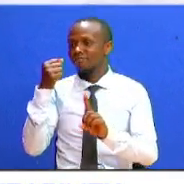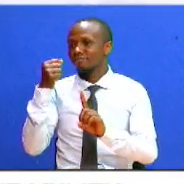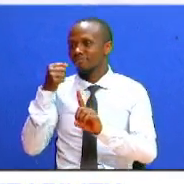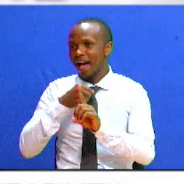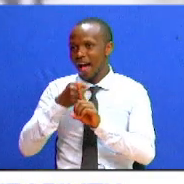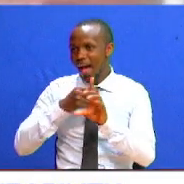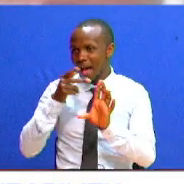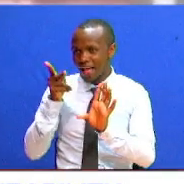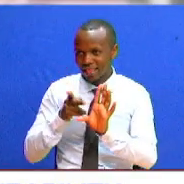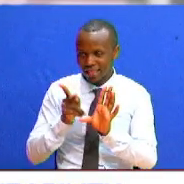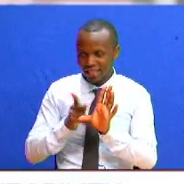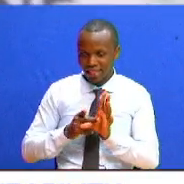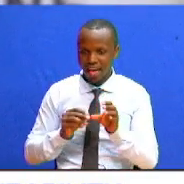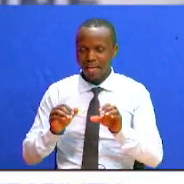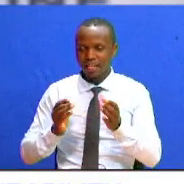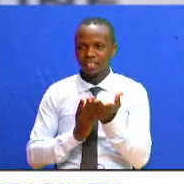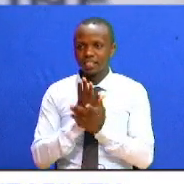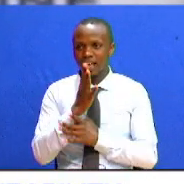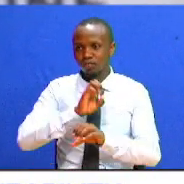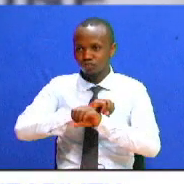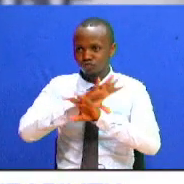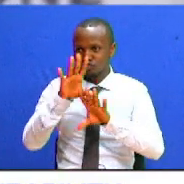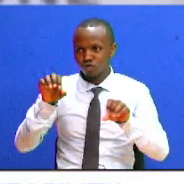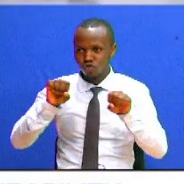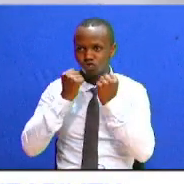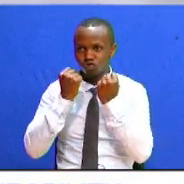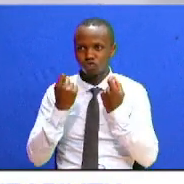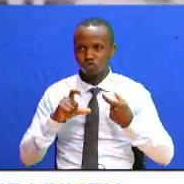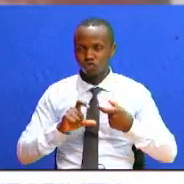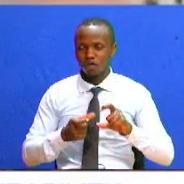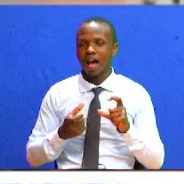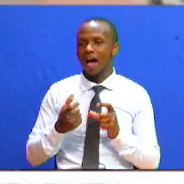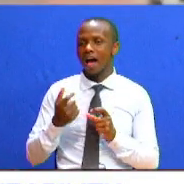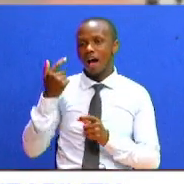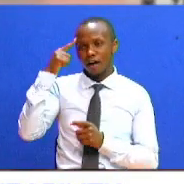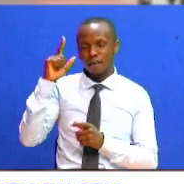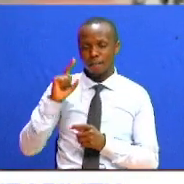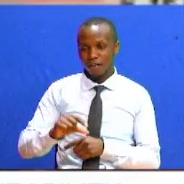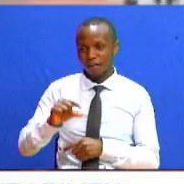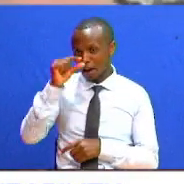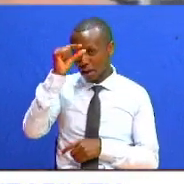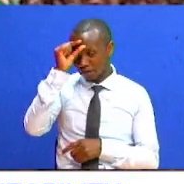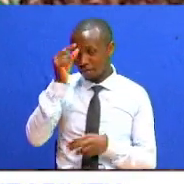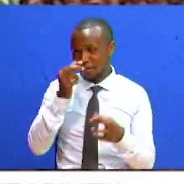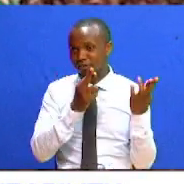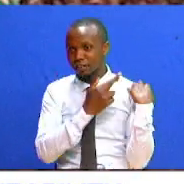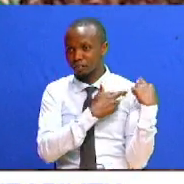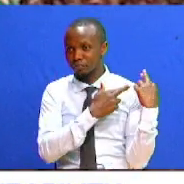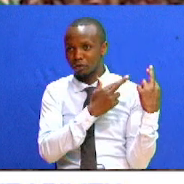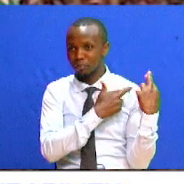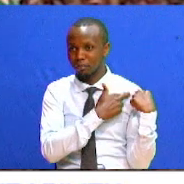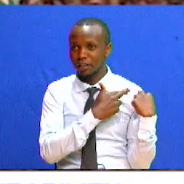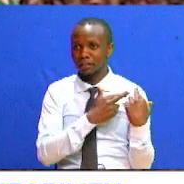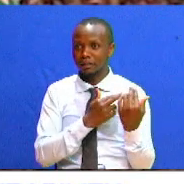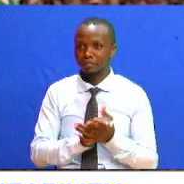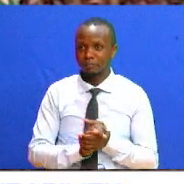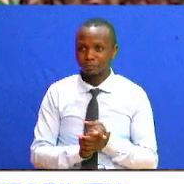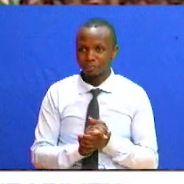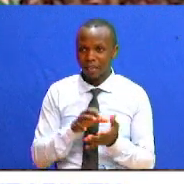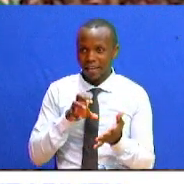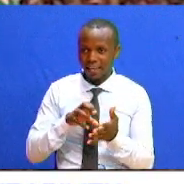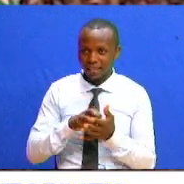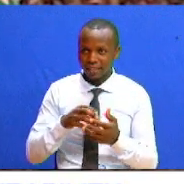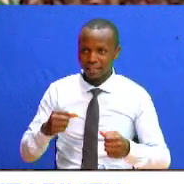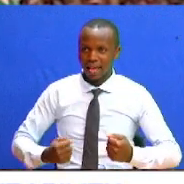leveraging social media to mobilize and amplify their demands for governmental accountability. As tensions escalate,